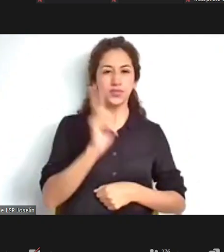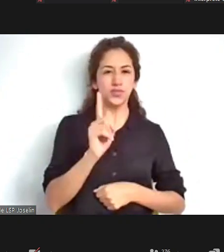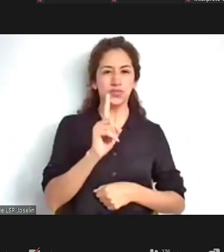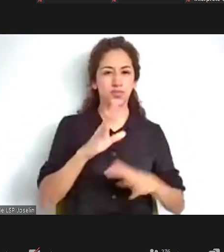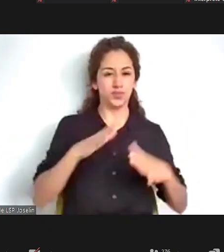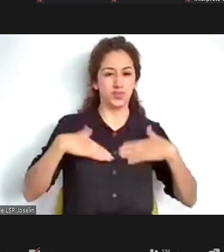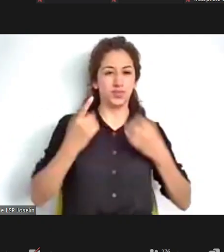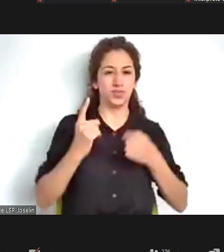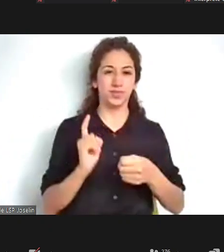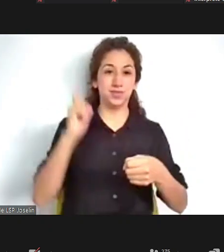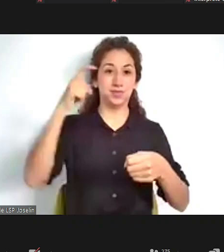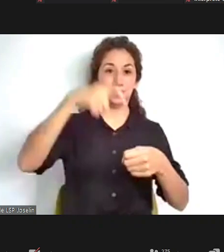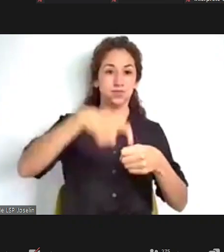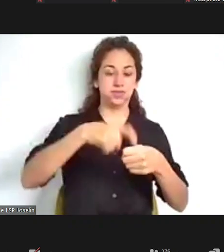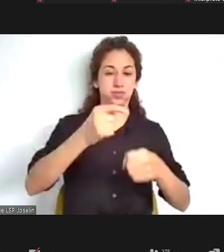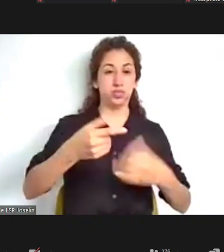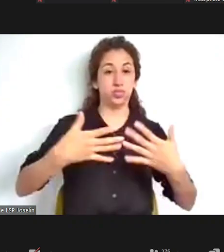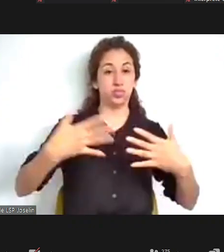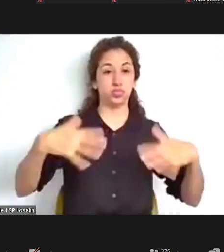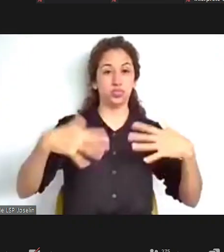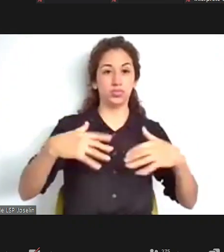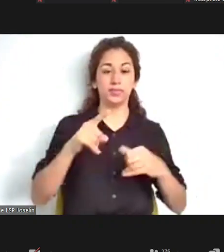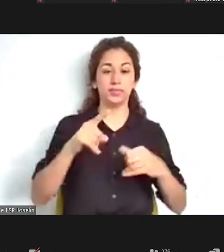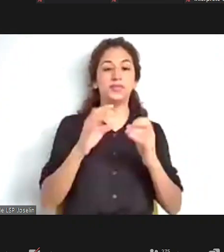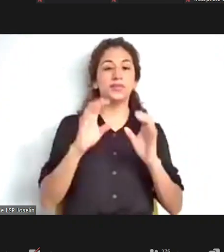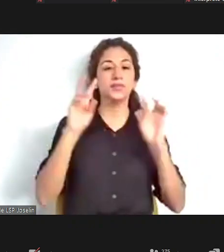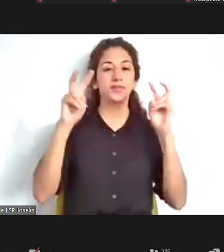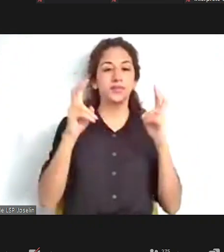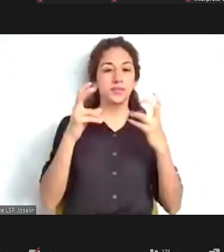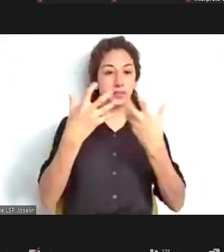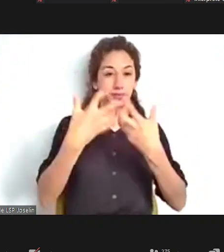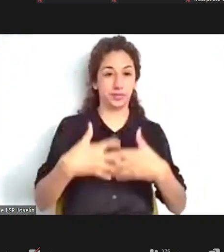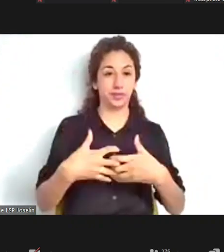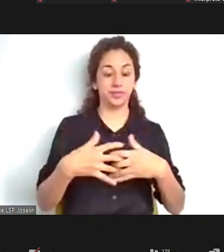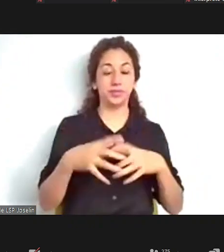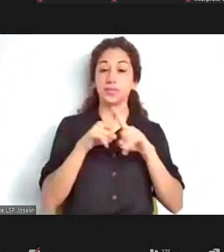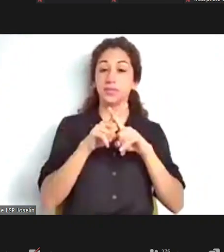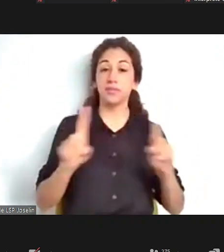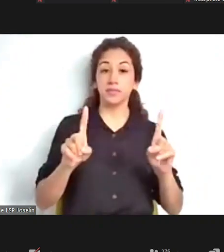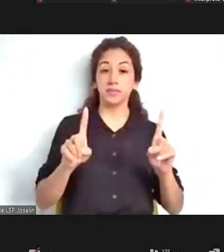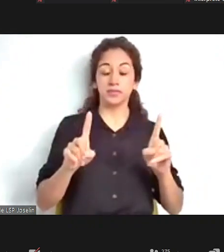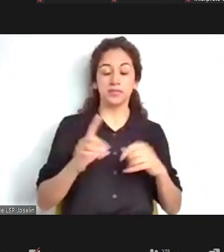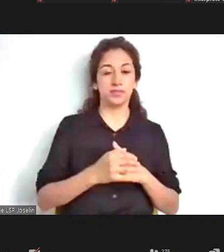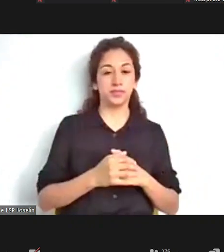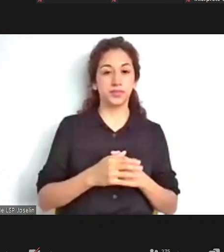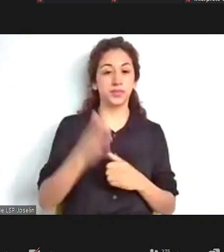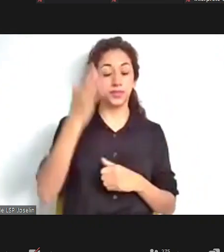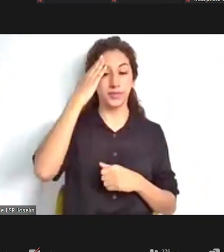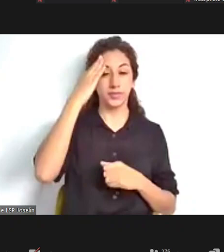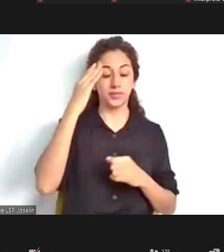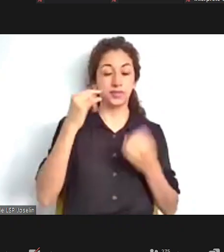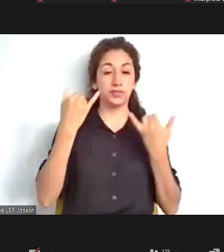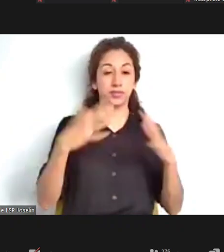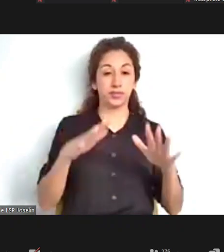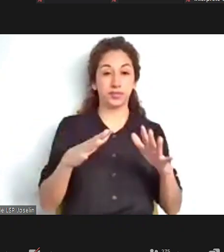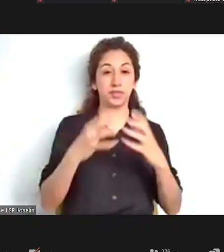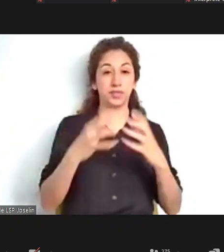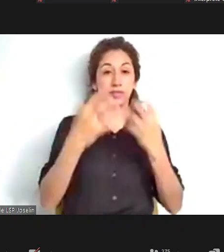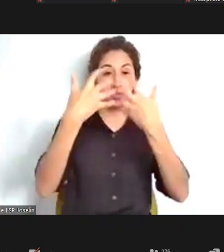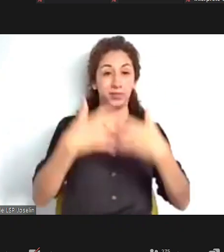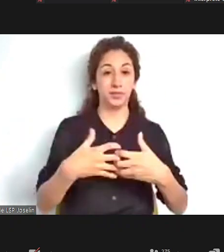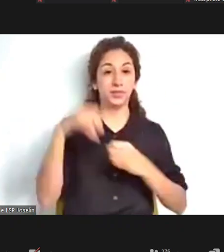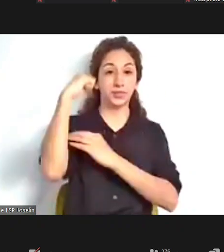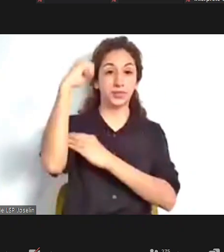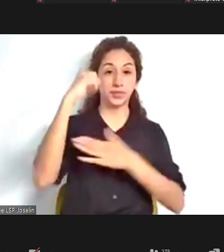would not fail to include the due diligence in their business uh conduct